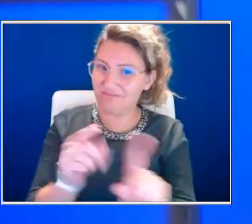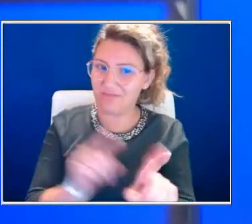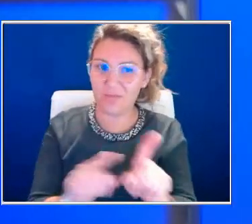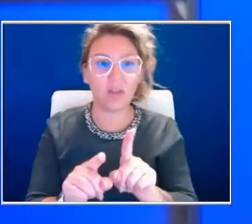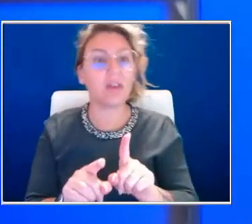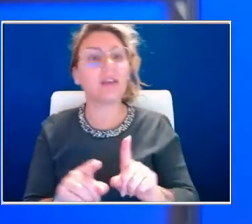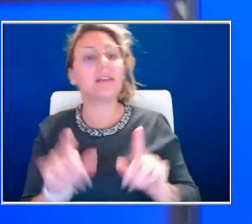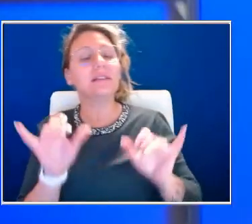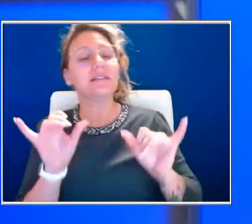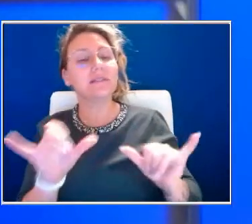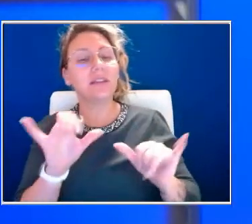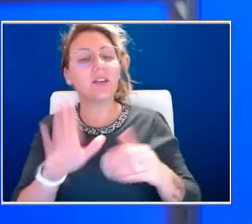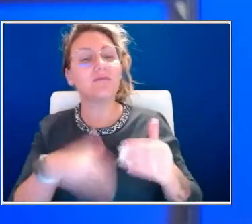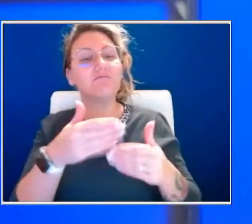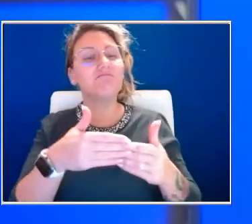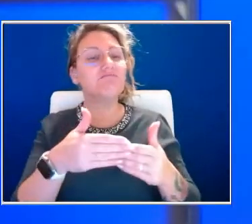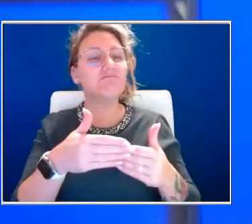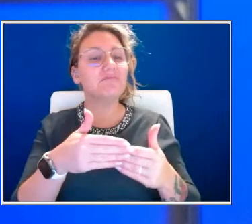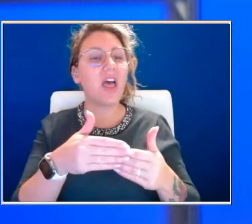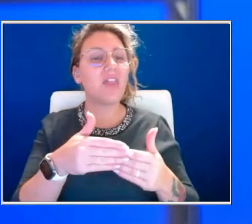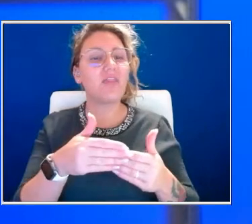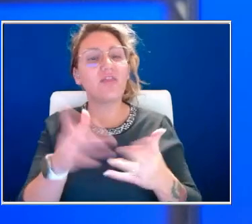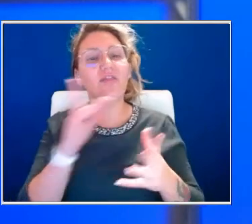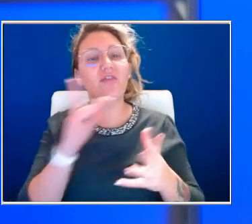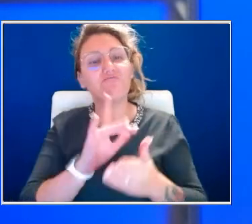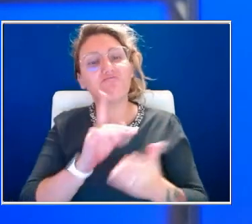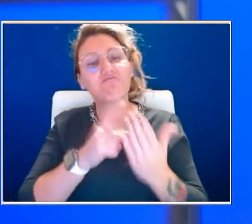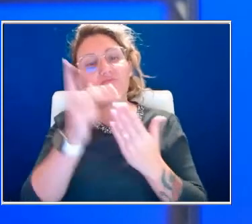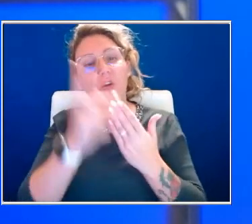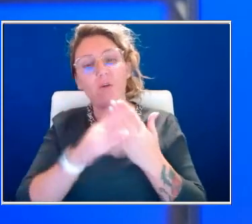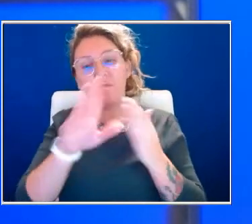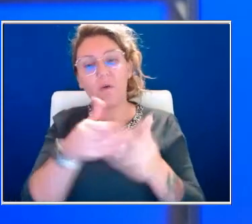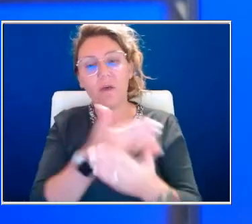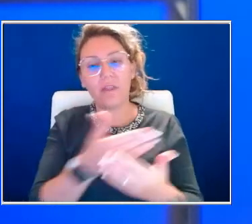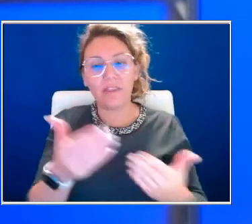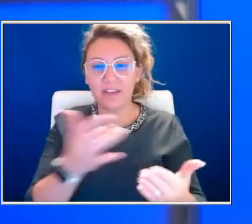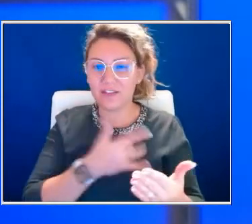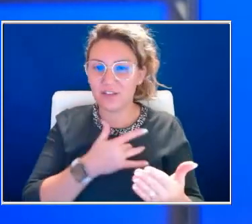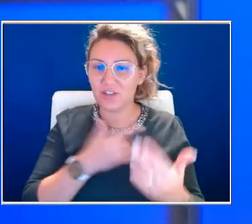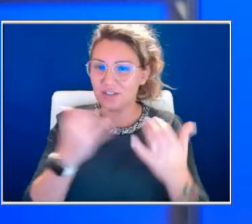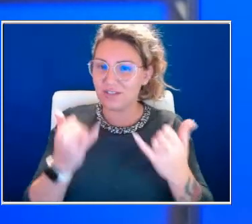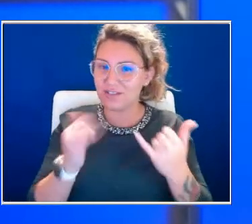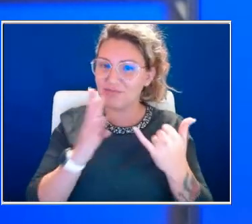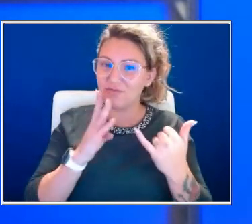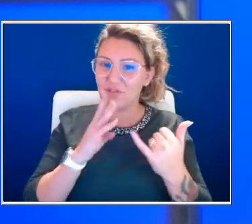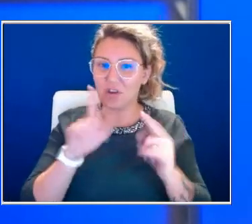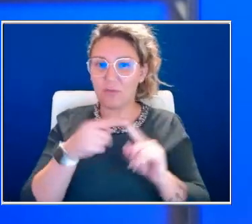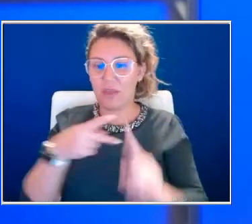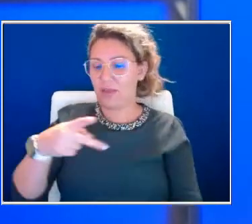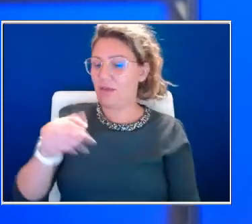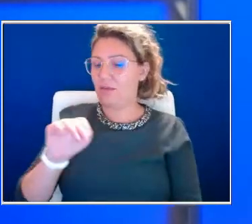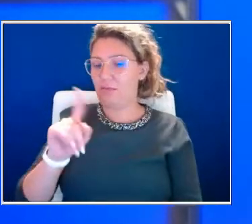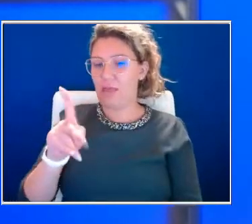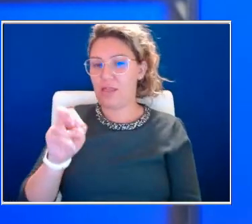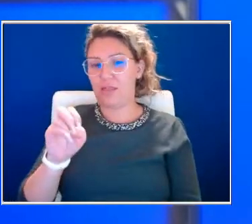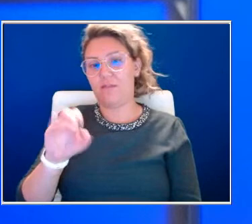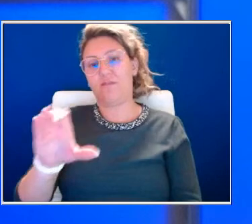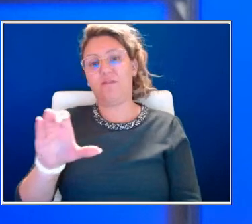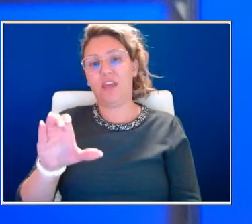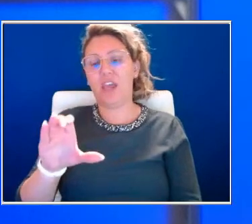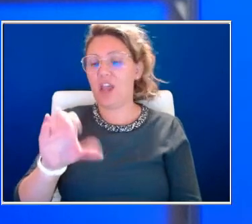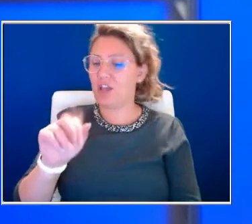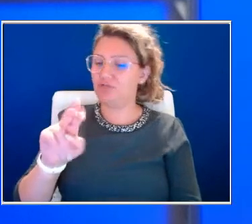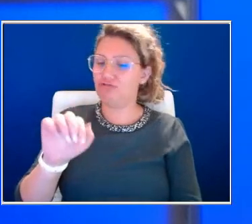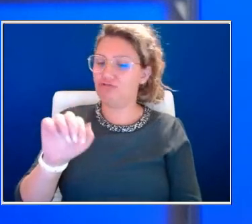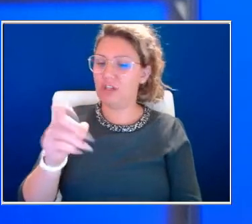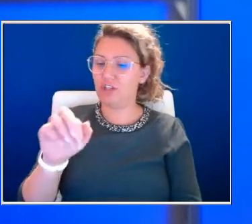us for another episode of All Things Heart coming up at 10 a.m. Today, we'll be talking about something called pelvic congestion syndrome. For months,